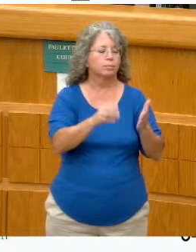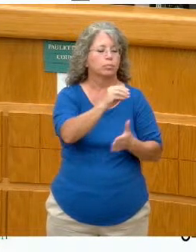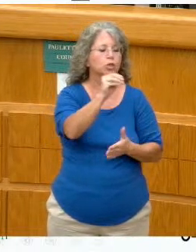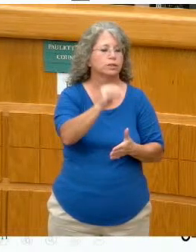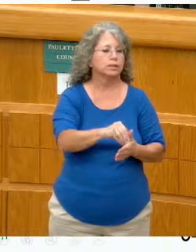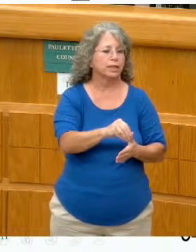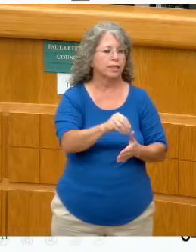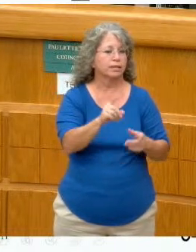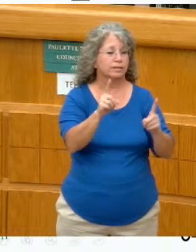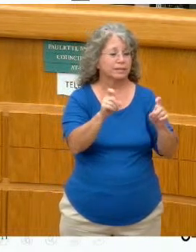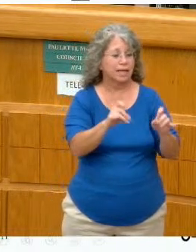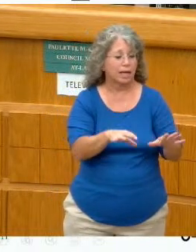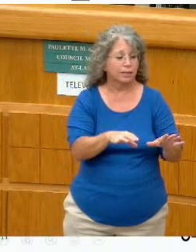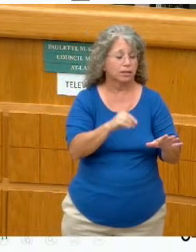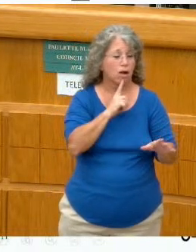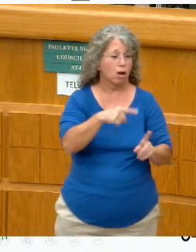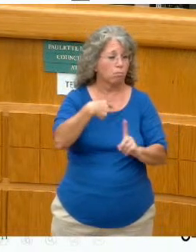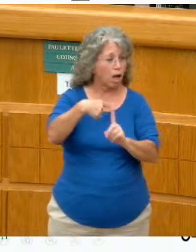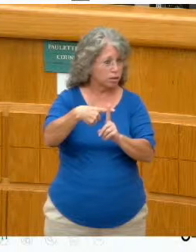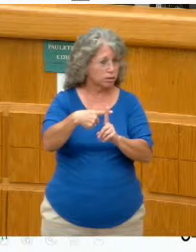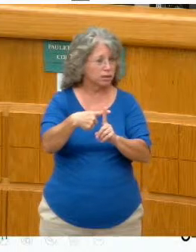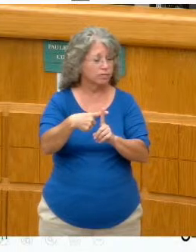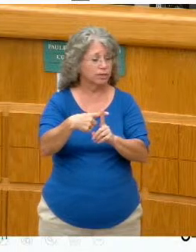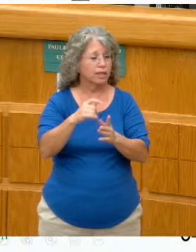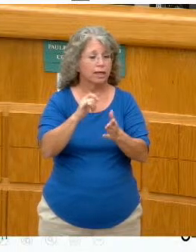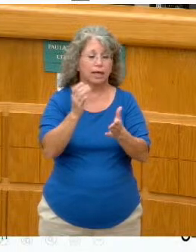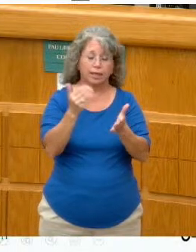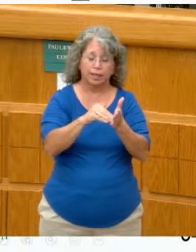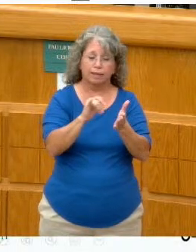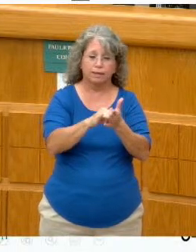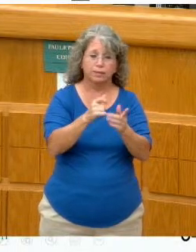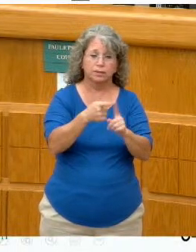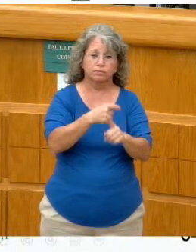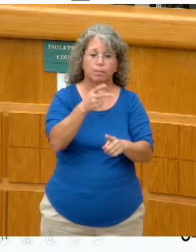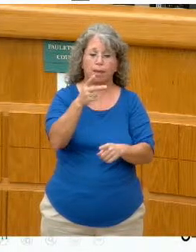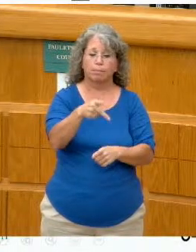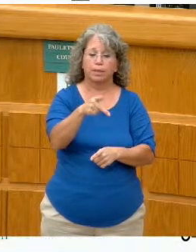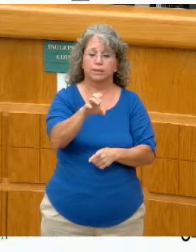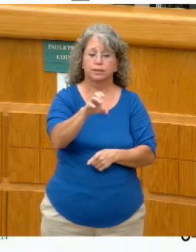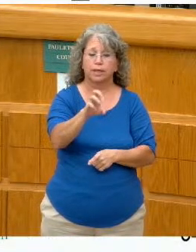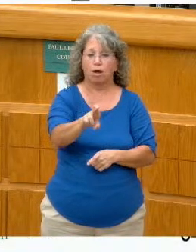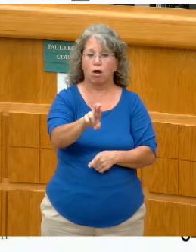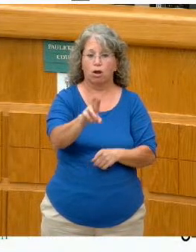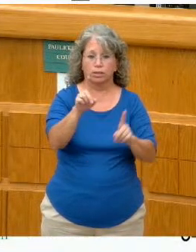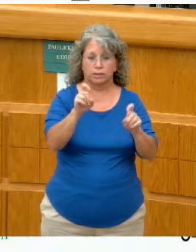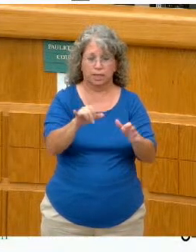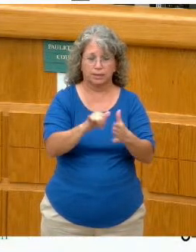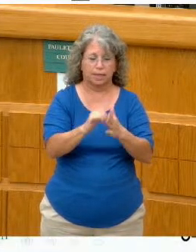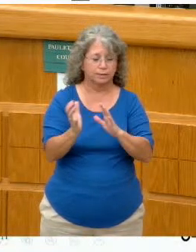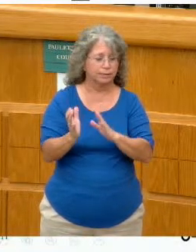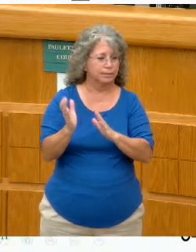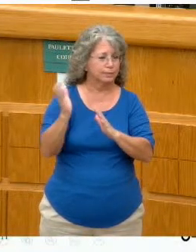are from the PCR tests, so these are the gold standard tests for COVID-19 that can detect if